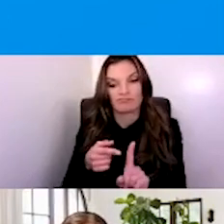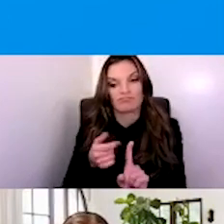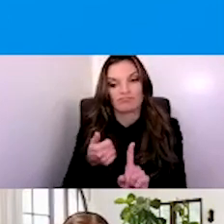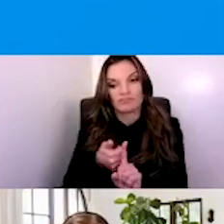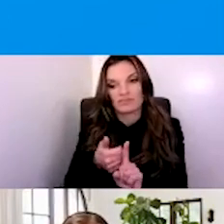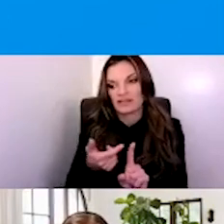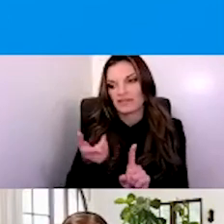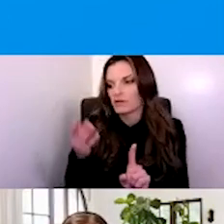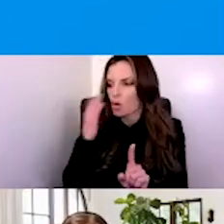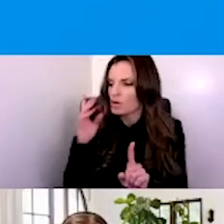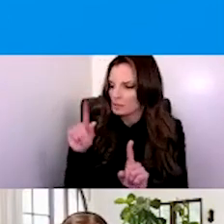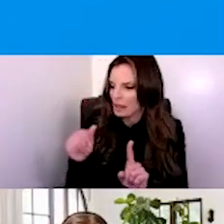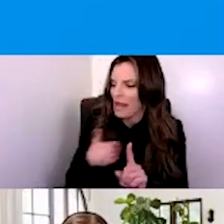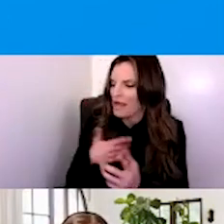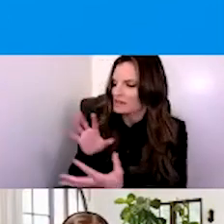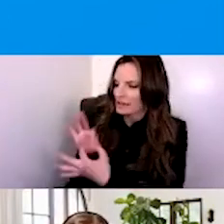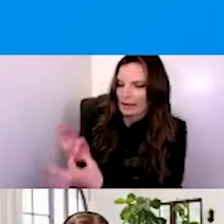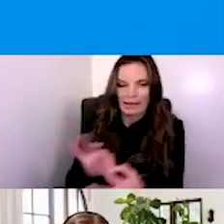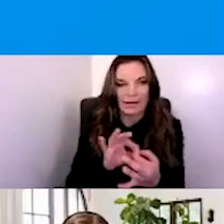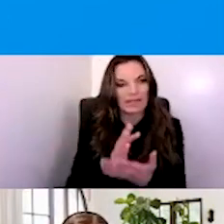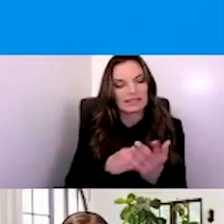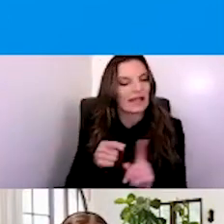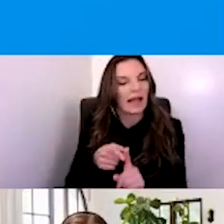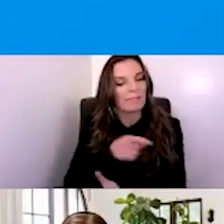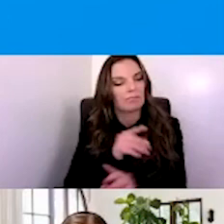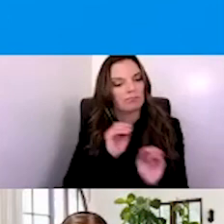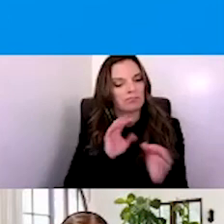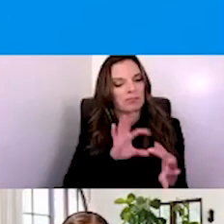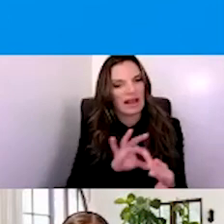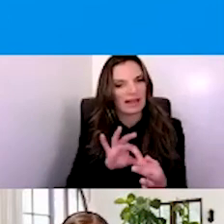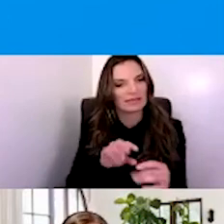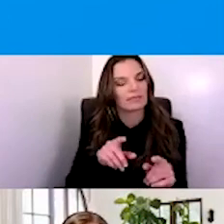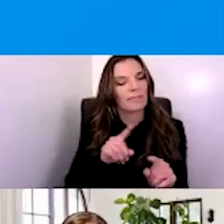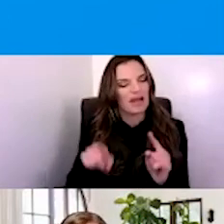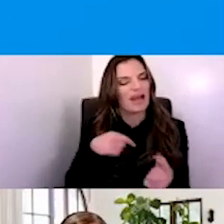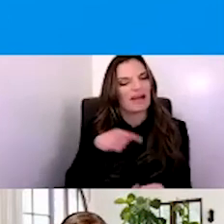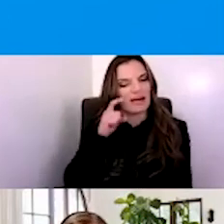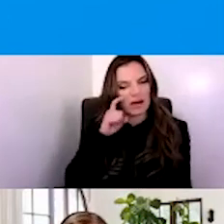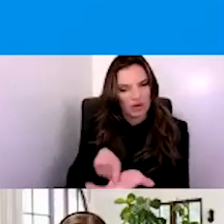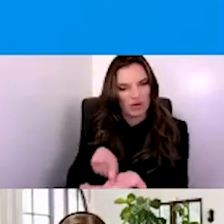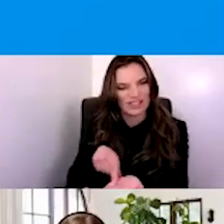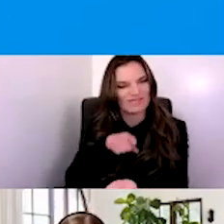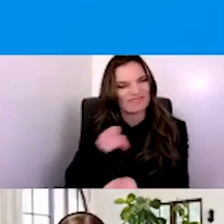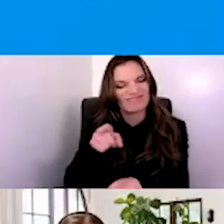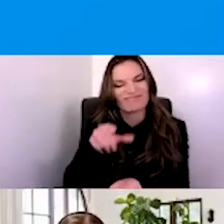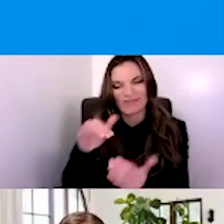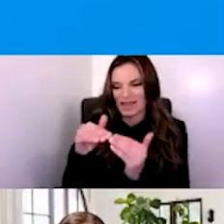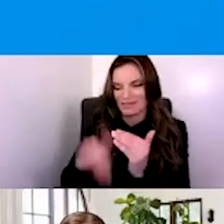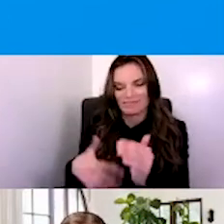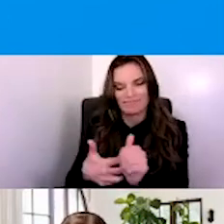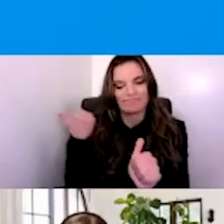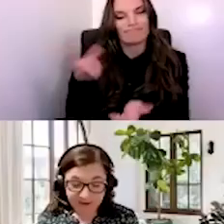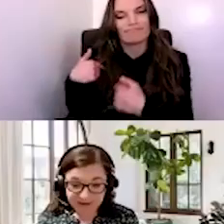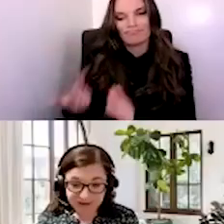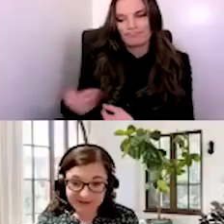but may not recognize that the way that the system is distributing things without consideration of different equity-based needs, like